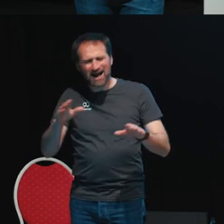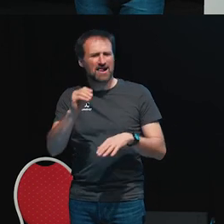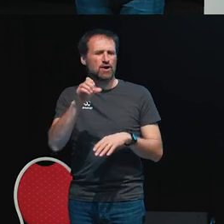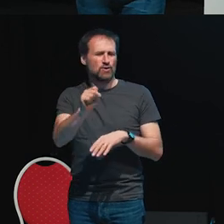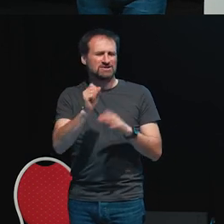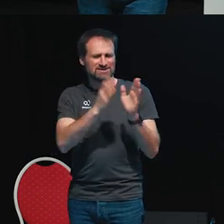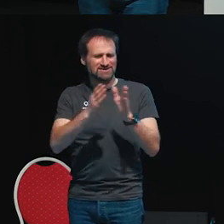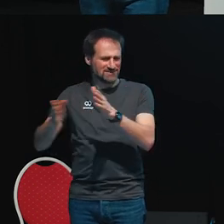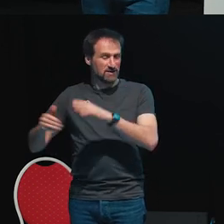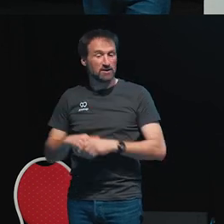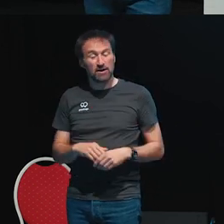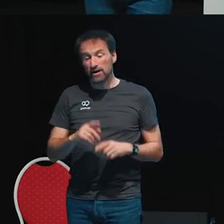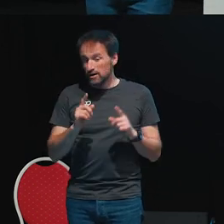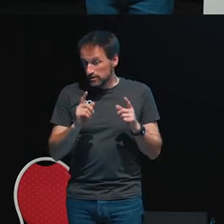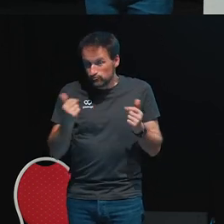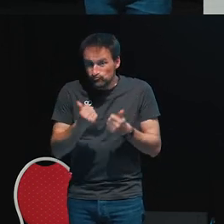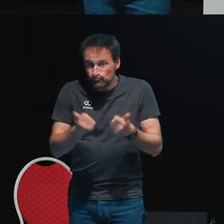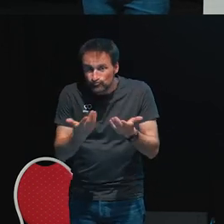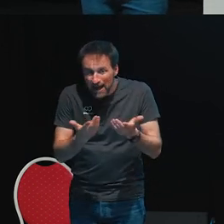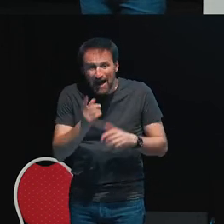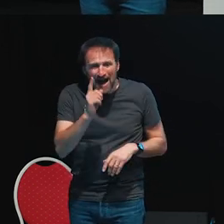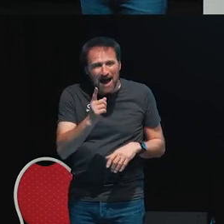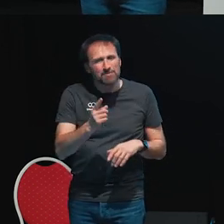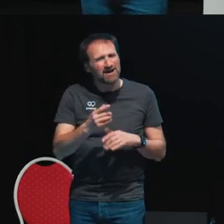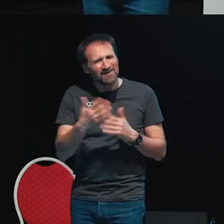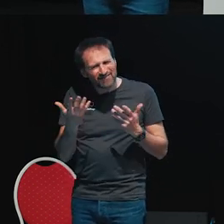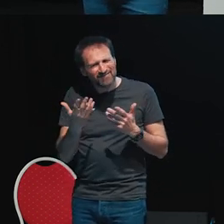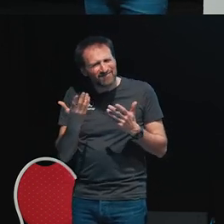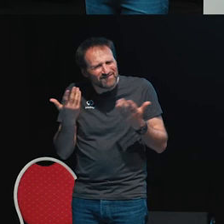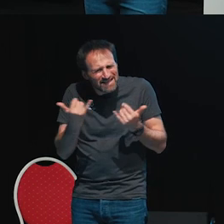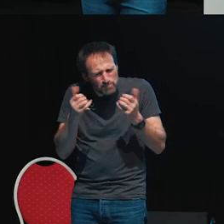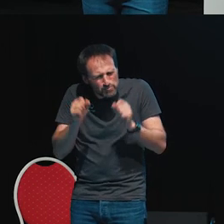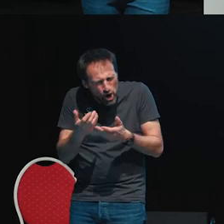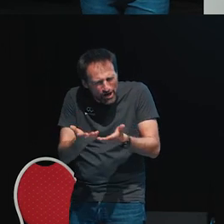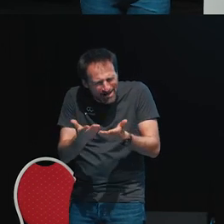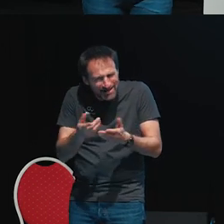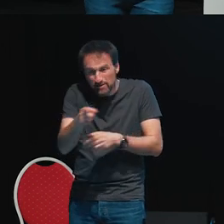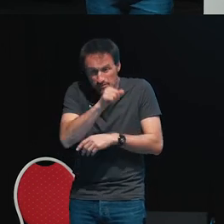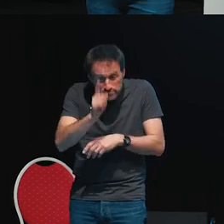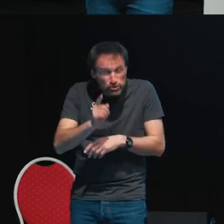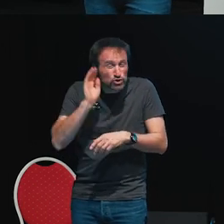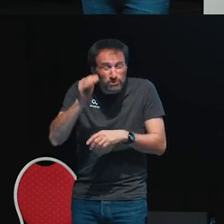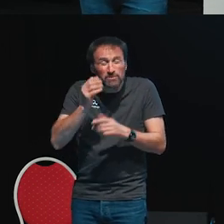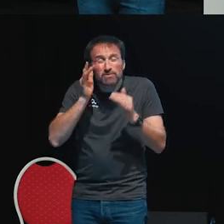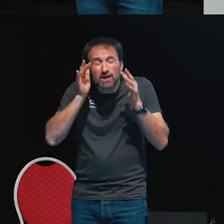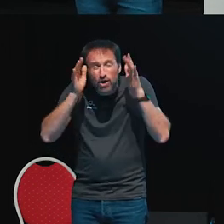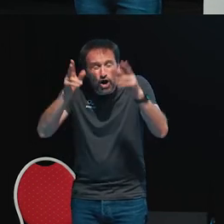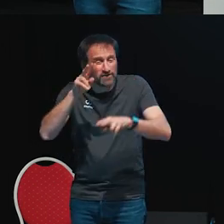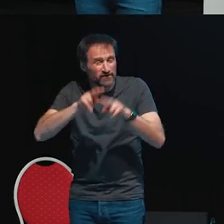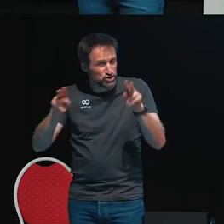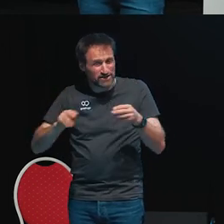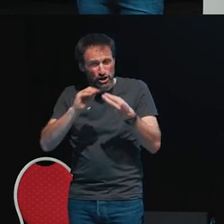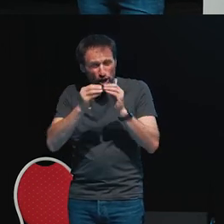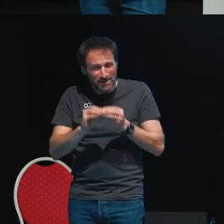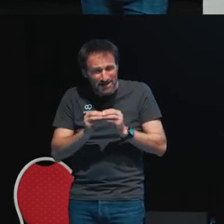But what makes it possible, even though you don't have to think about a million different combinations, what makes it possible to do